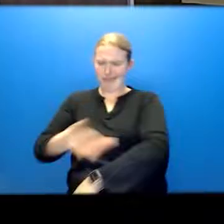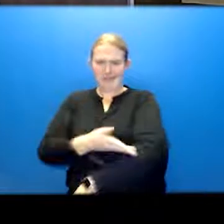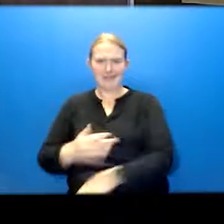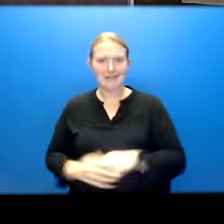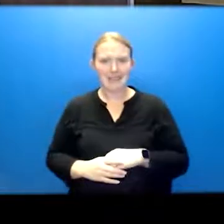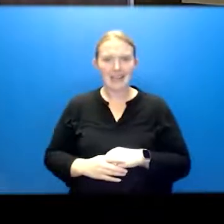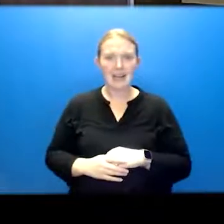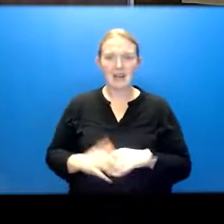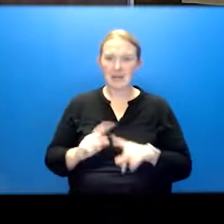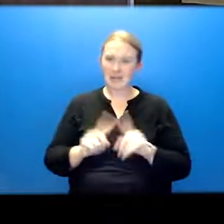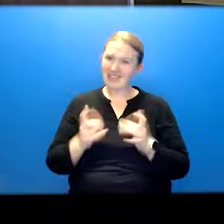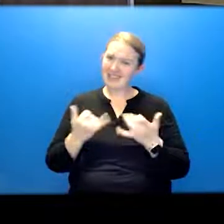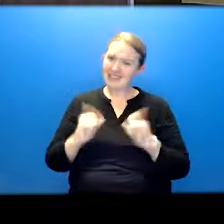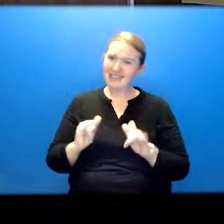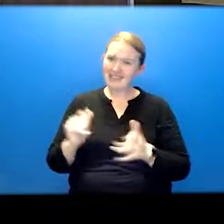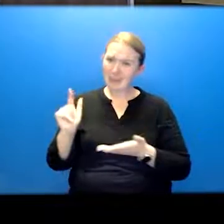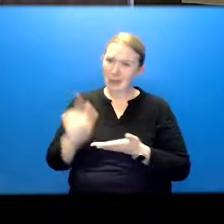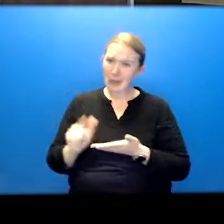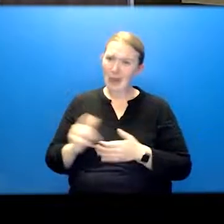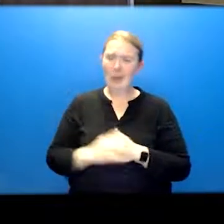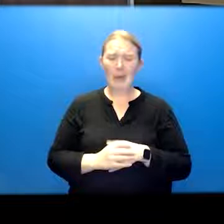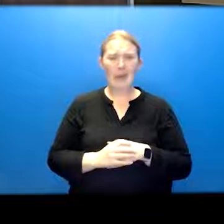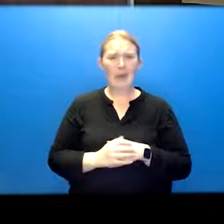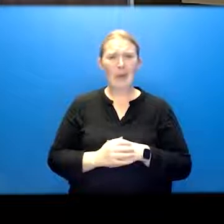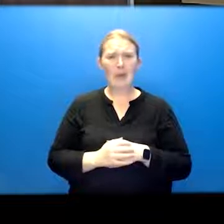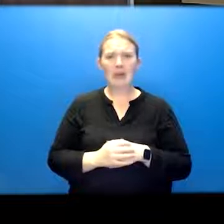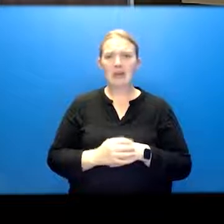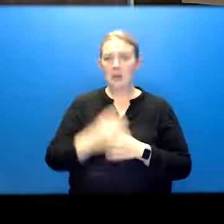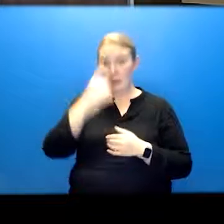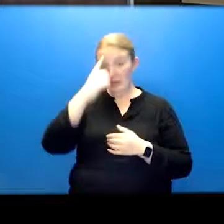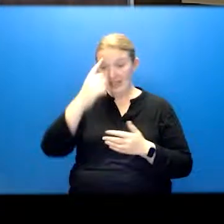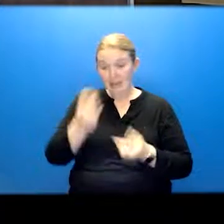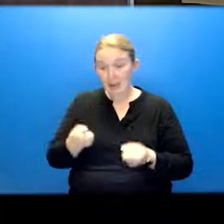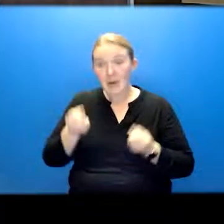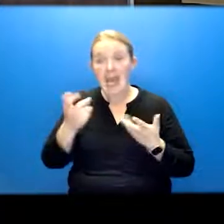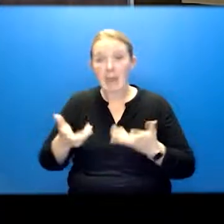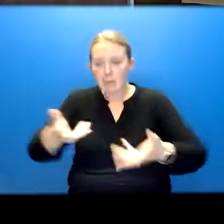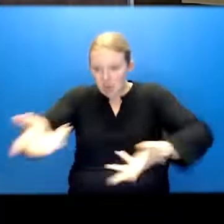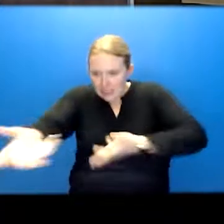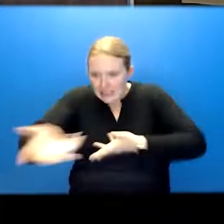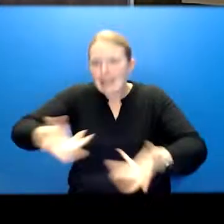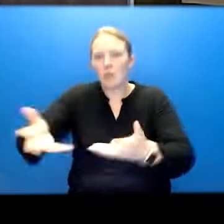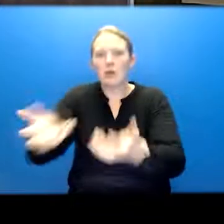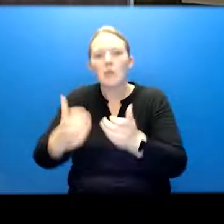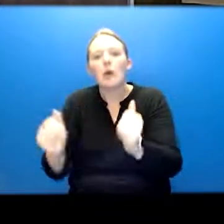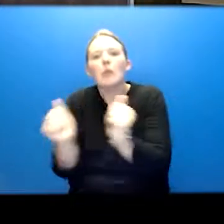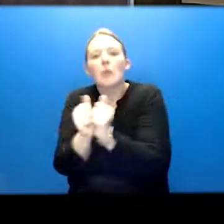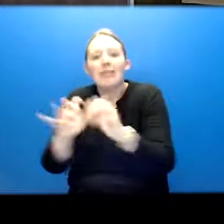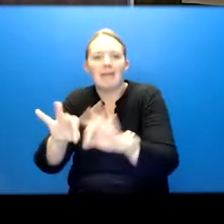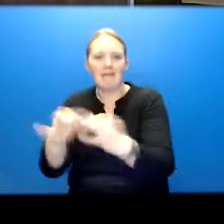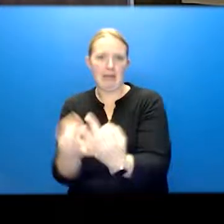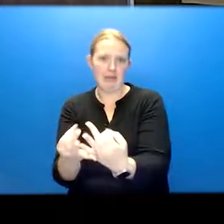still pretty low when we think about the level of engagement we want from family members in services.